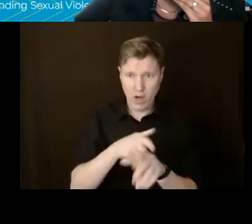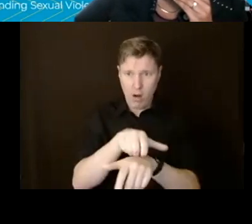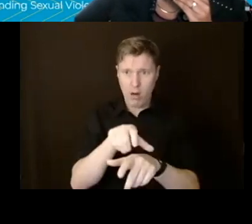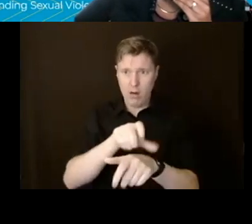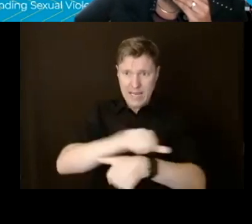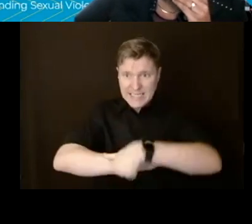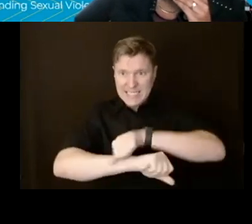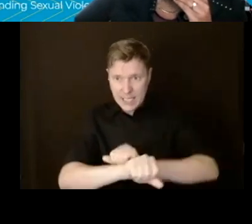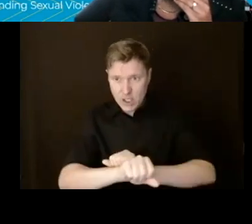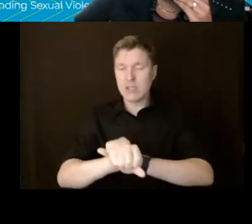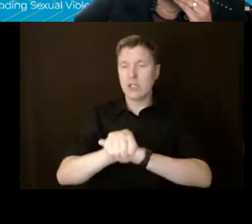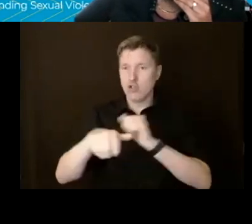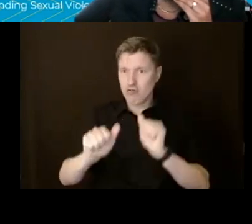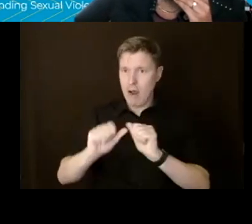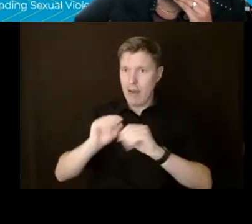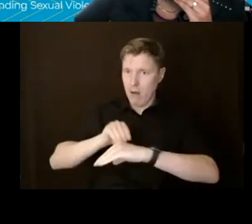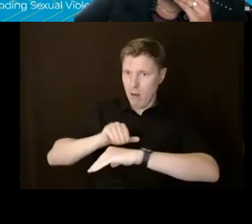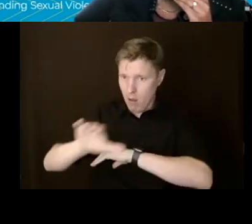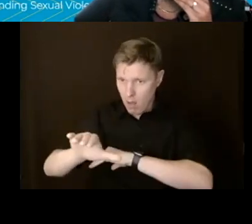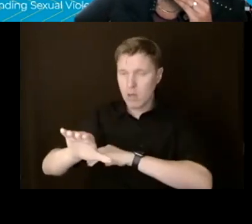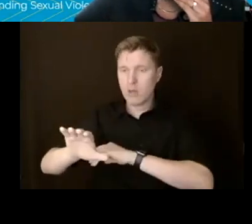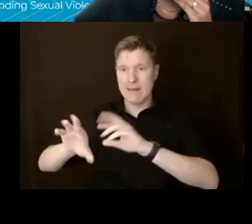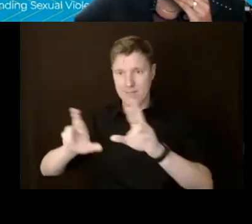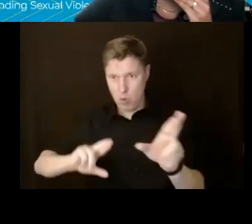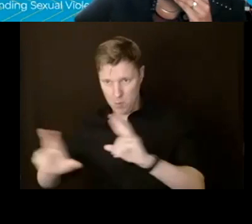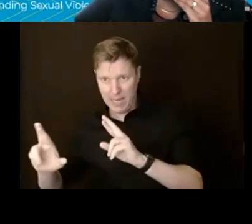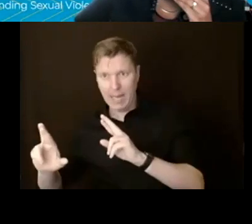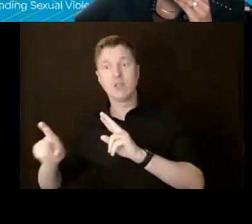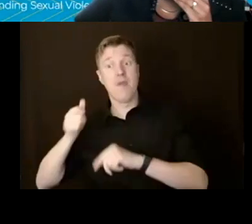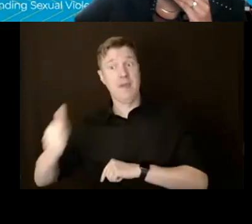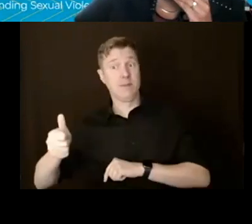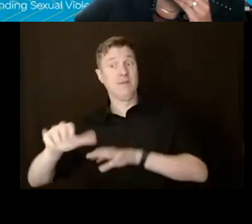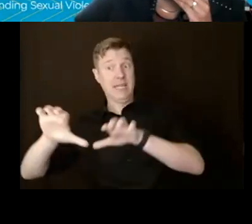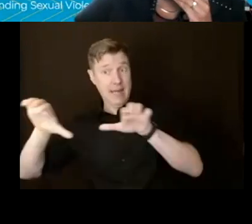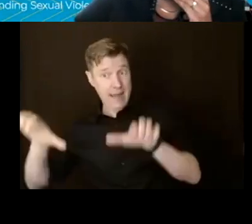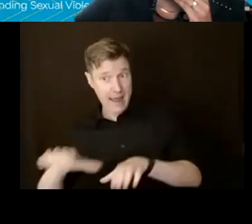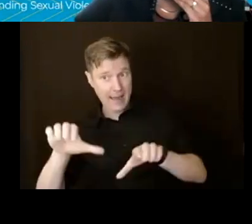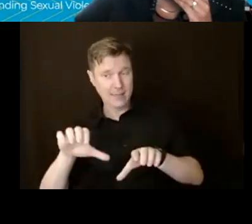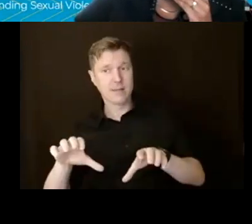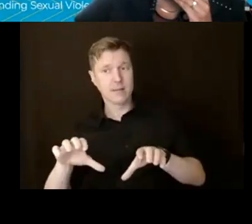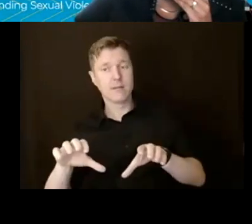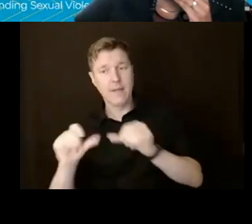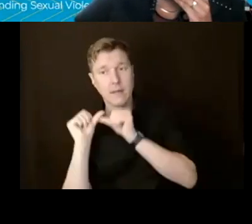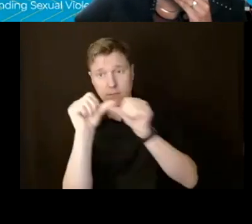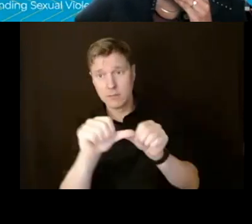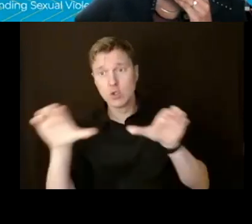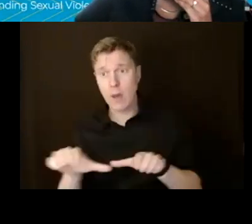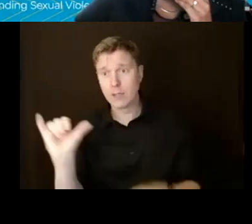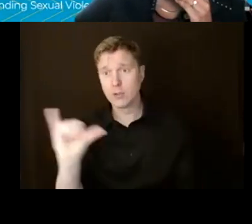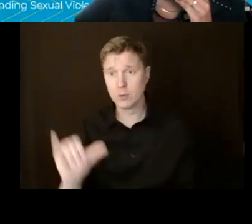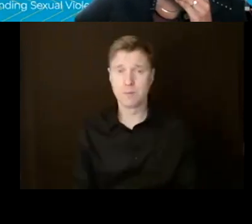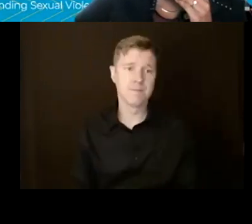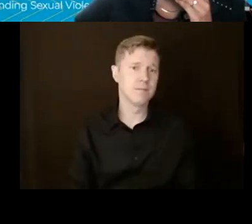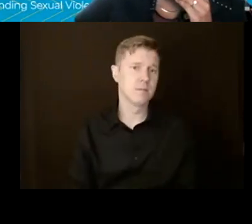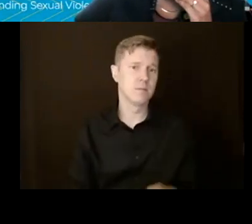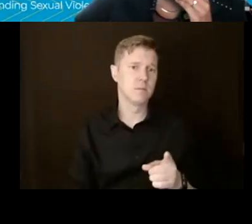to mobilize them to take action and to continue to take more and more actions after. And so click that for me.